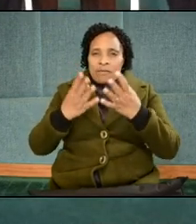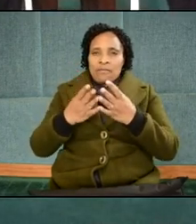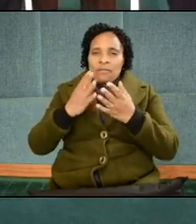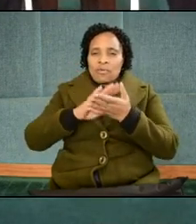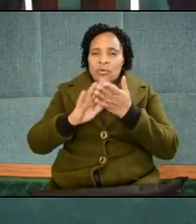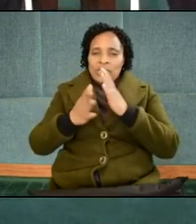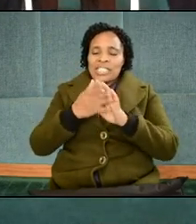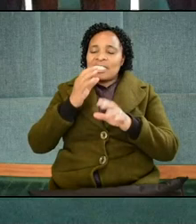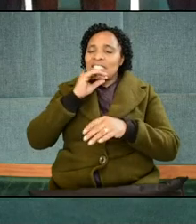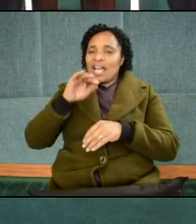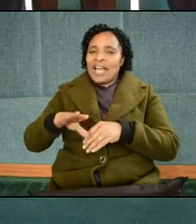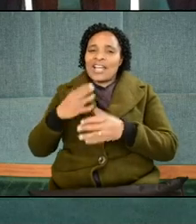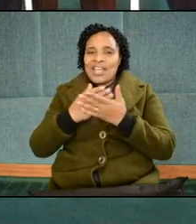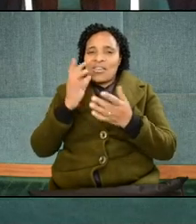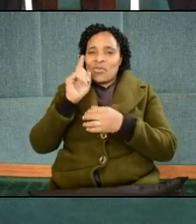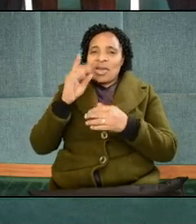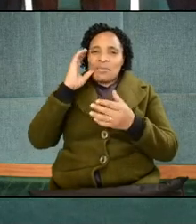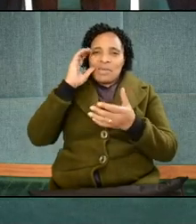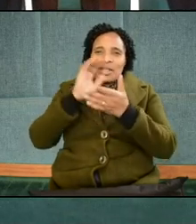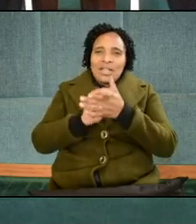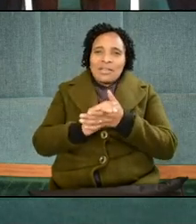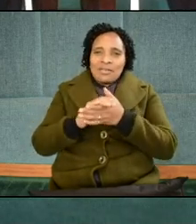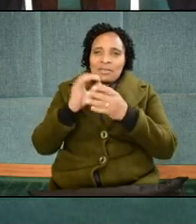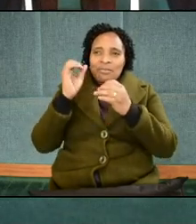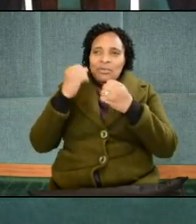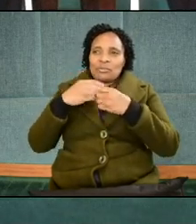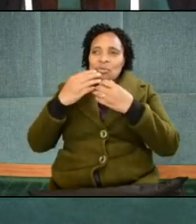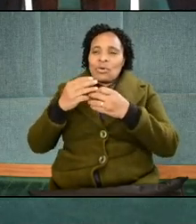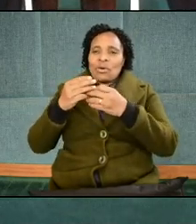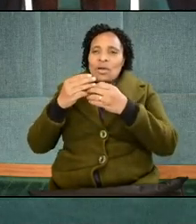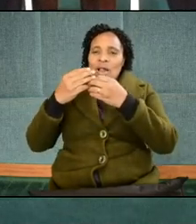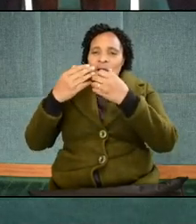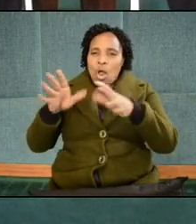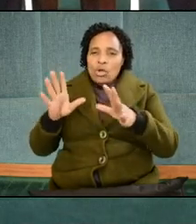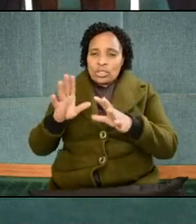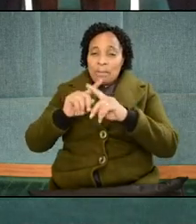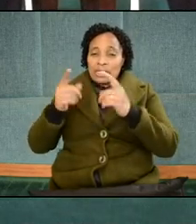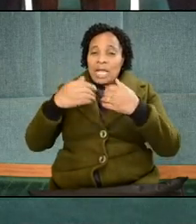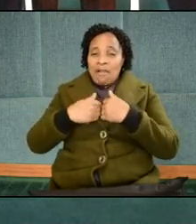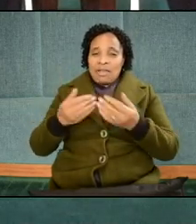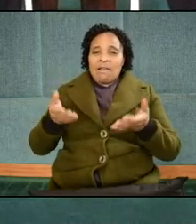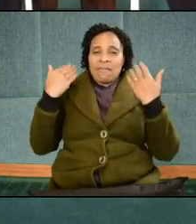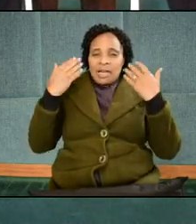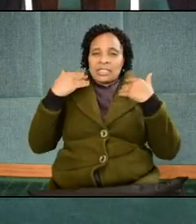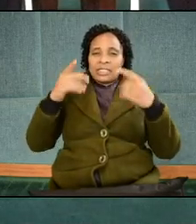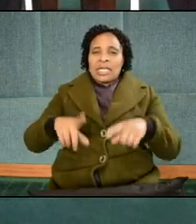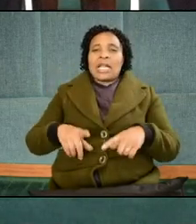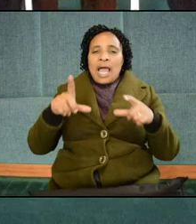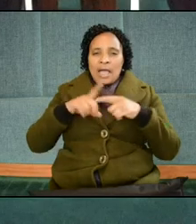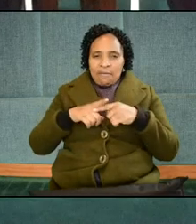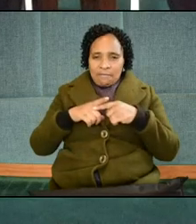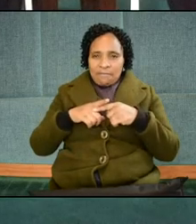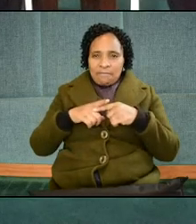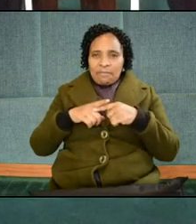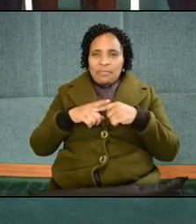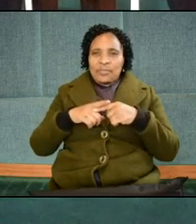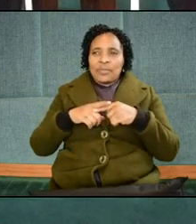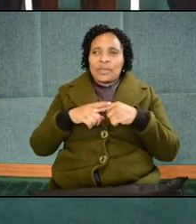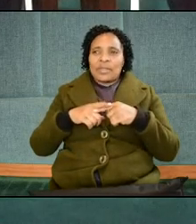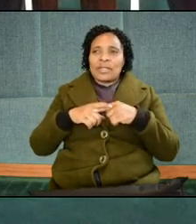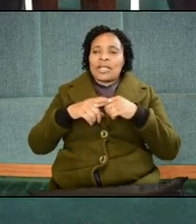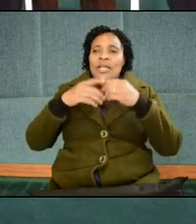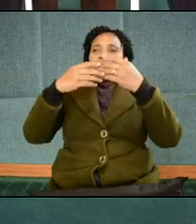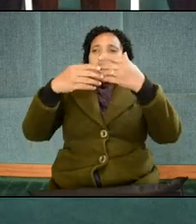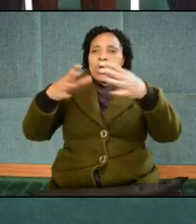that whosoever believeth in him should not perish, but have everlasting life." Verse 17? It's